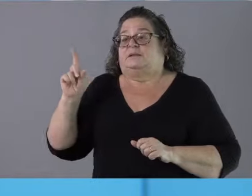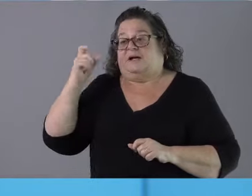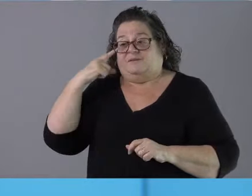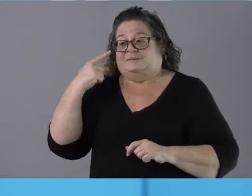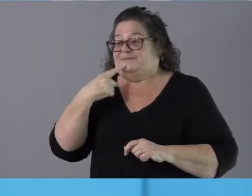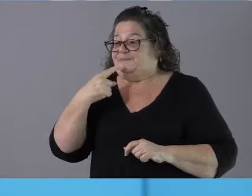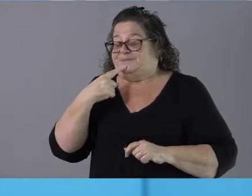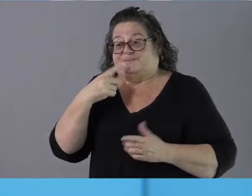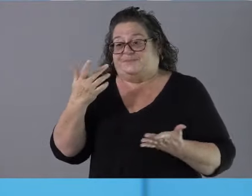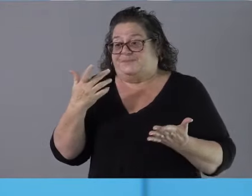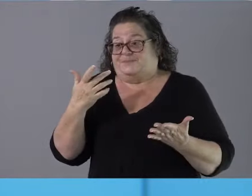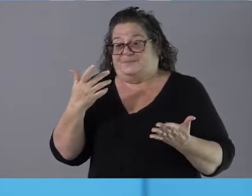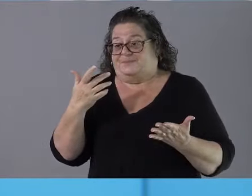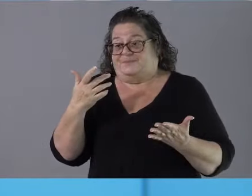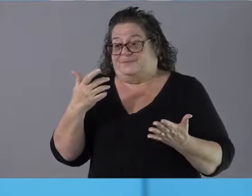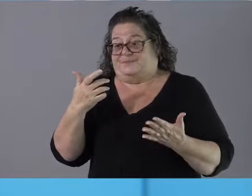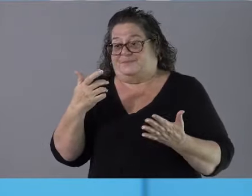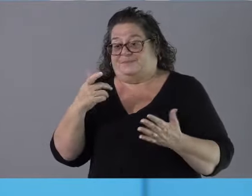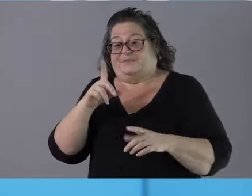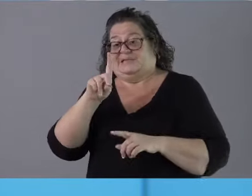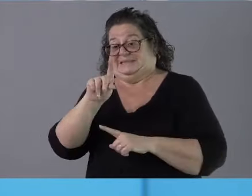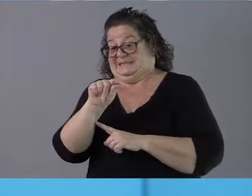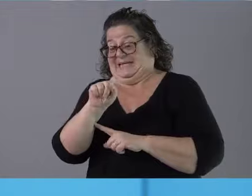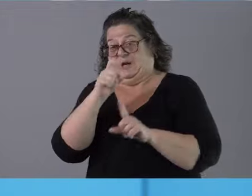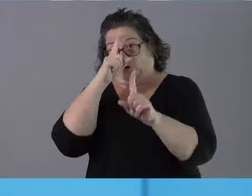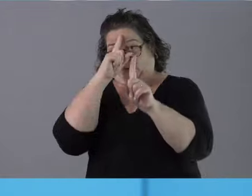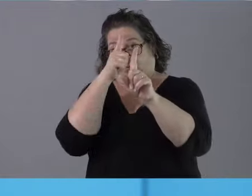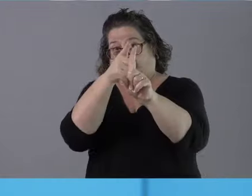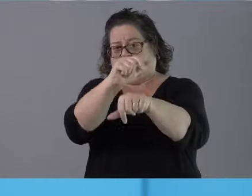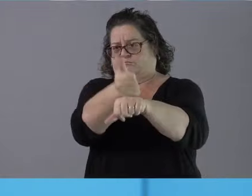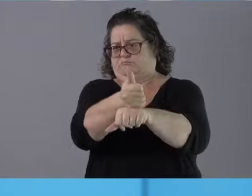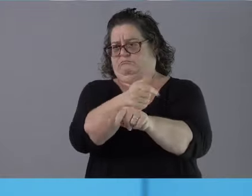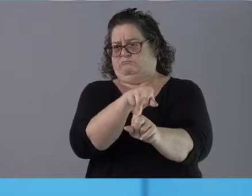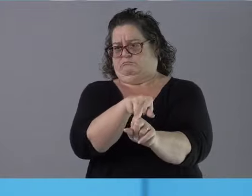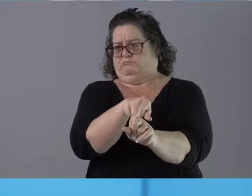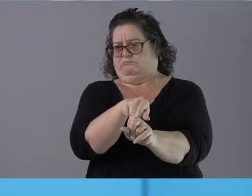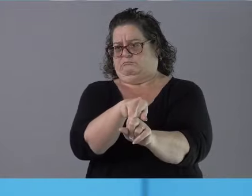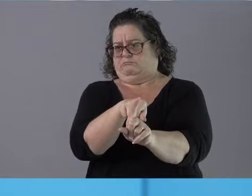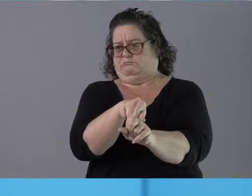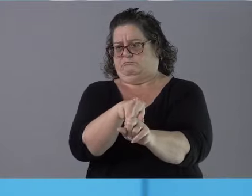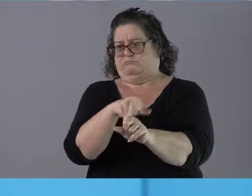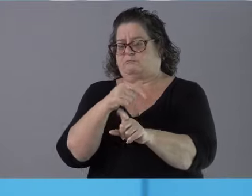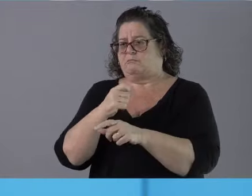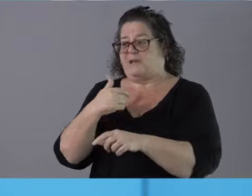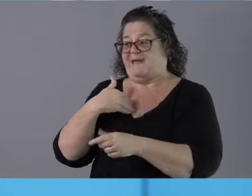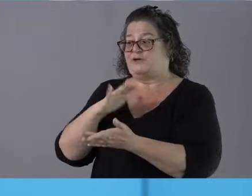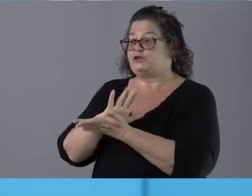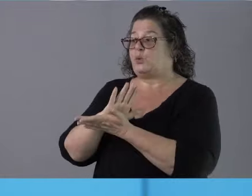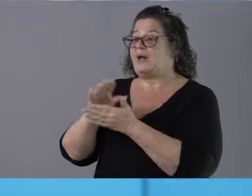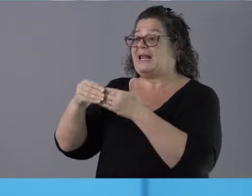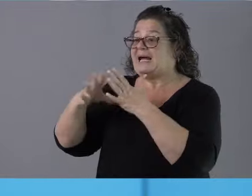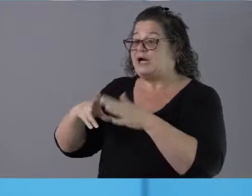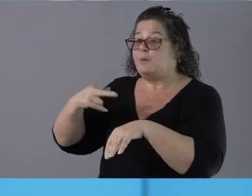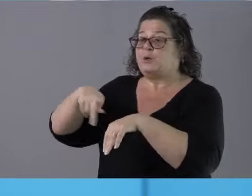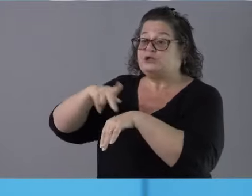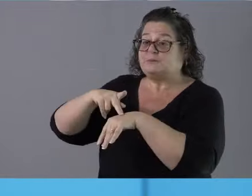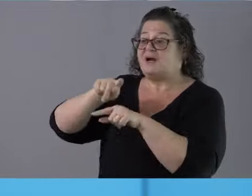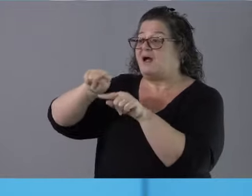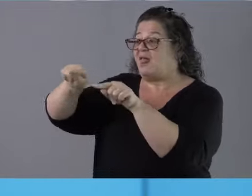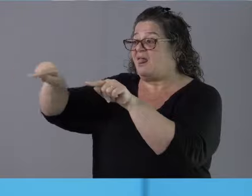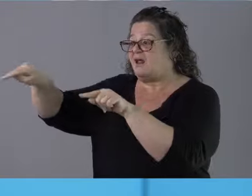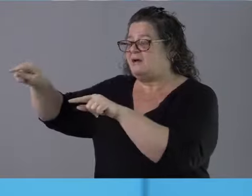leaders who we're listening to who have already made some decisions around their schools, but the learning is going to